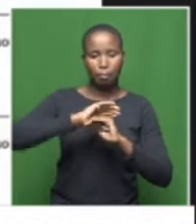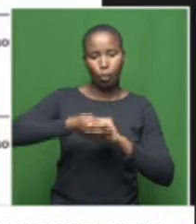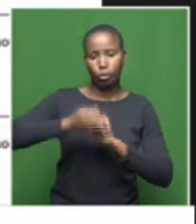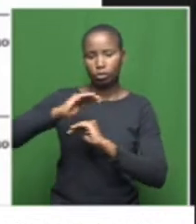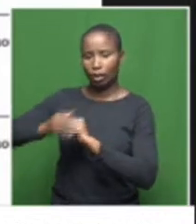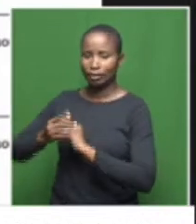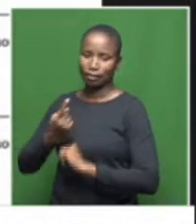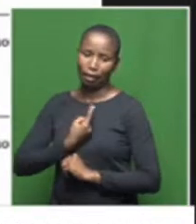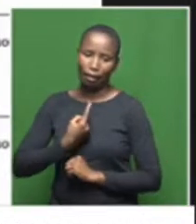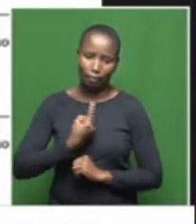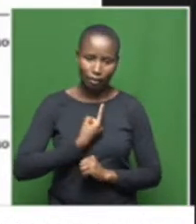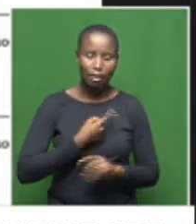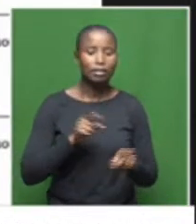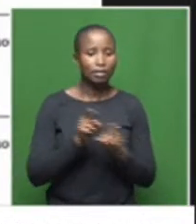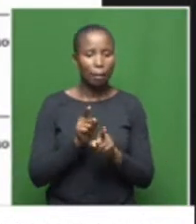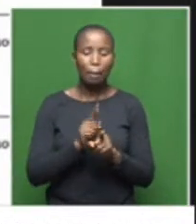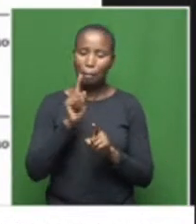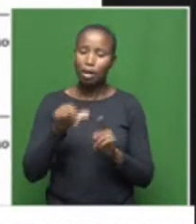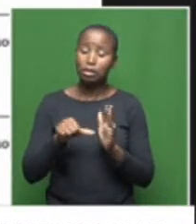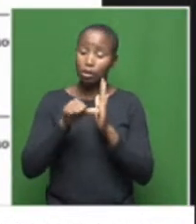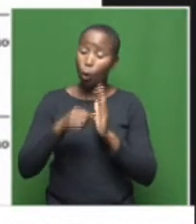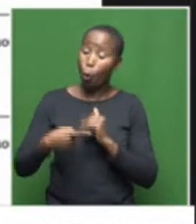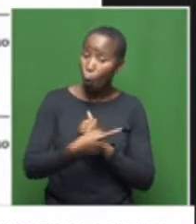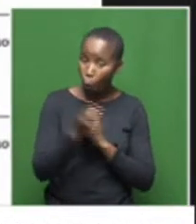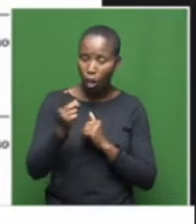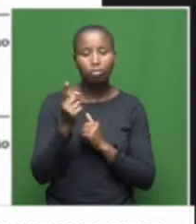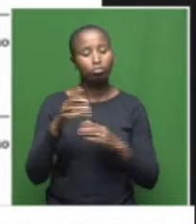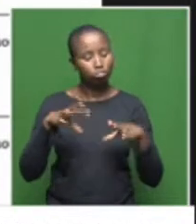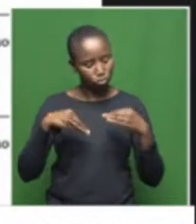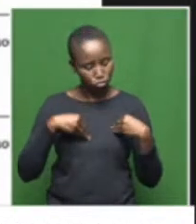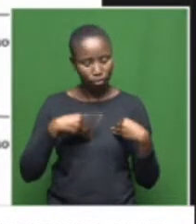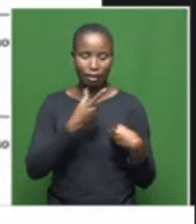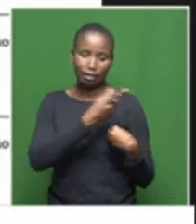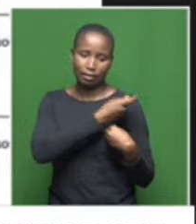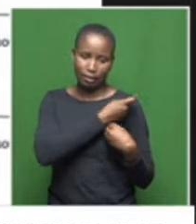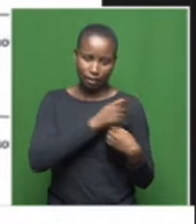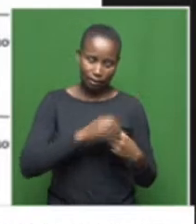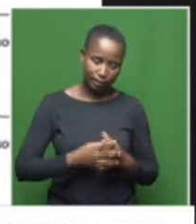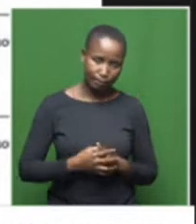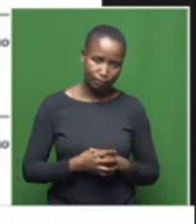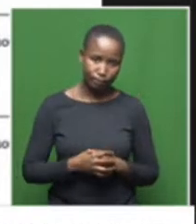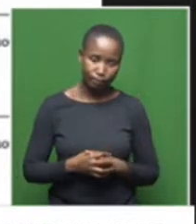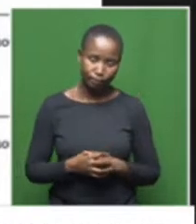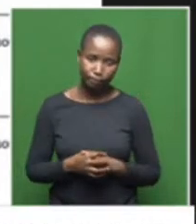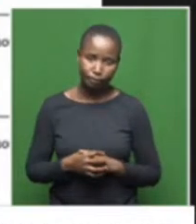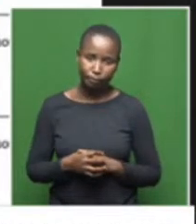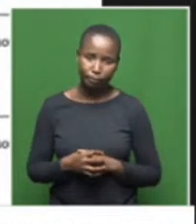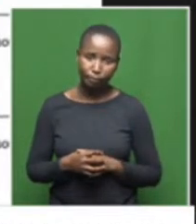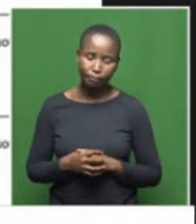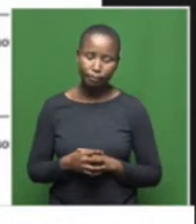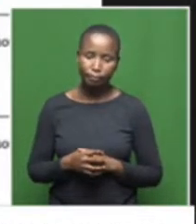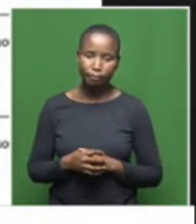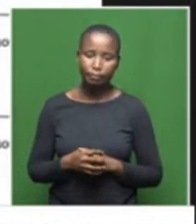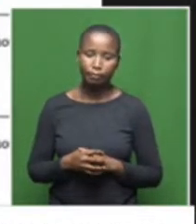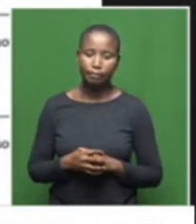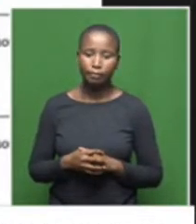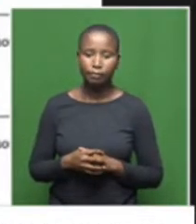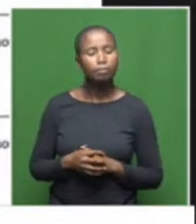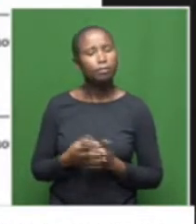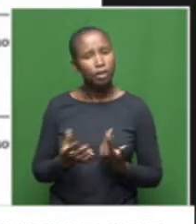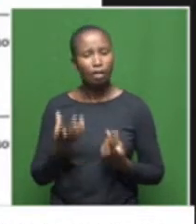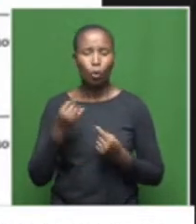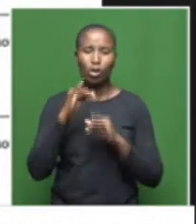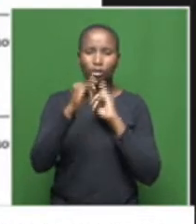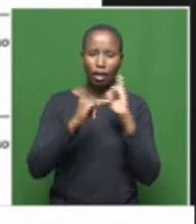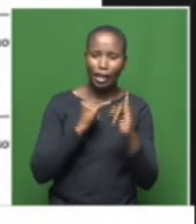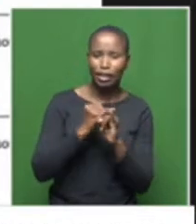the main tool, which is vaccination. One always feels very envious when participating in various international